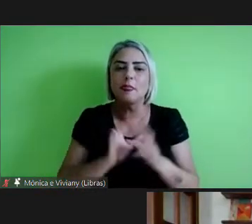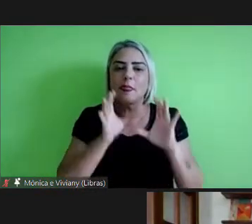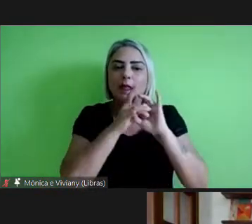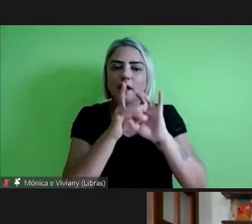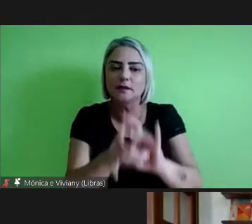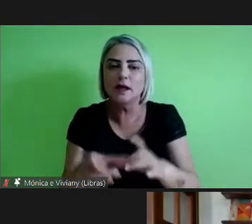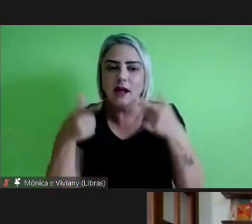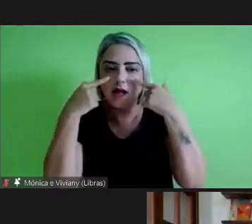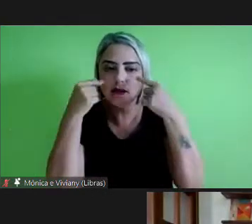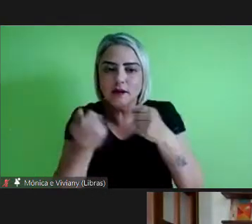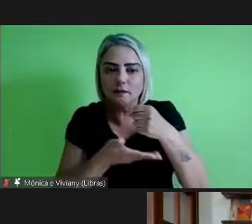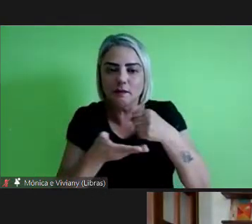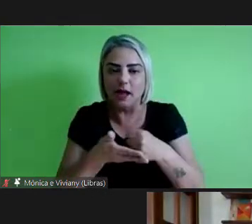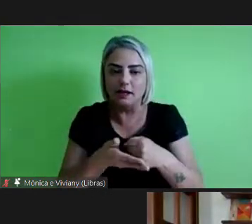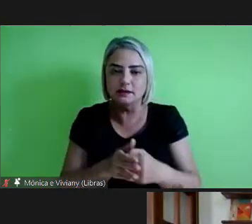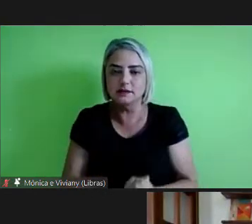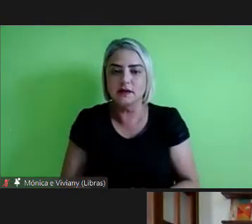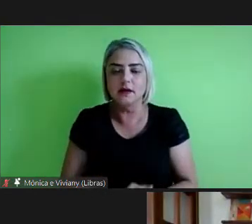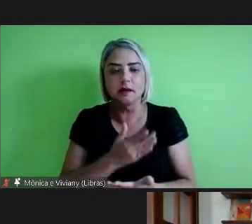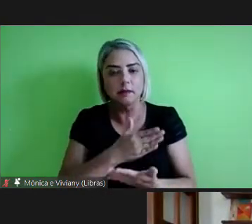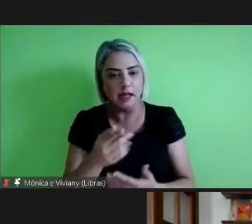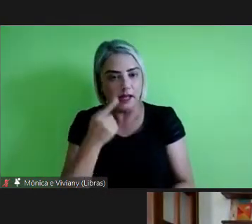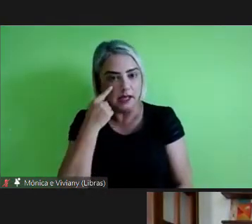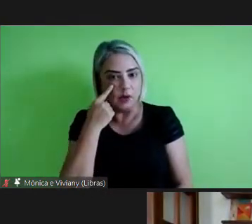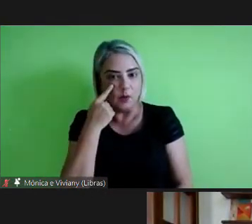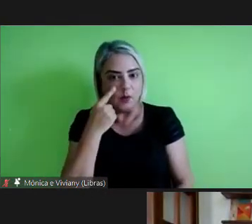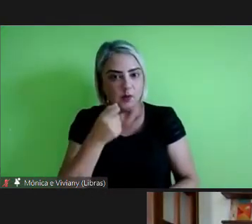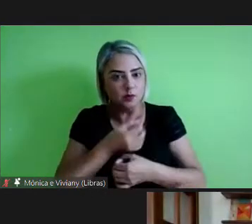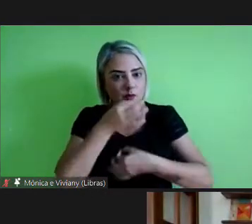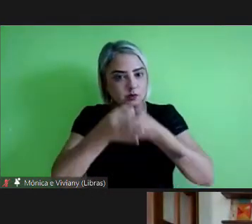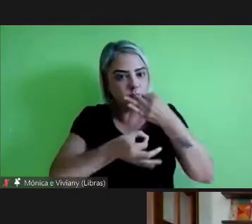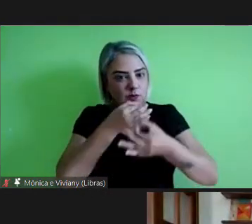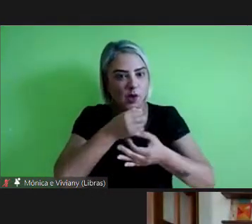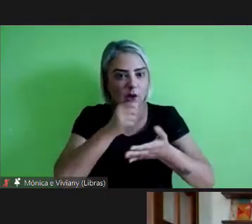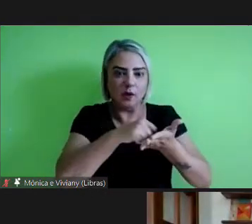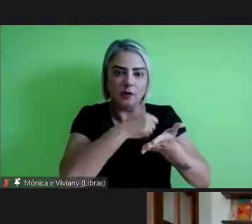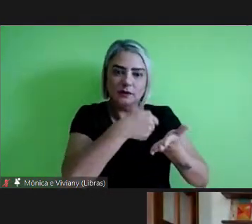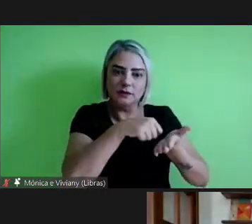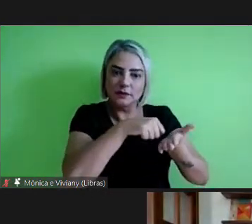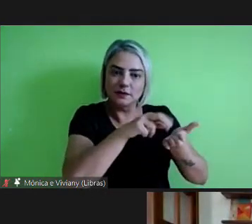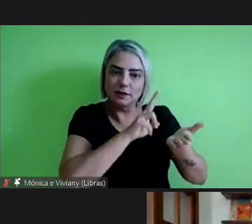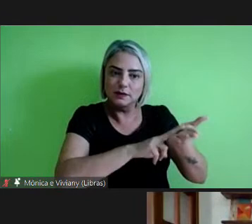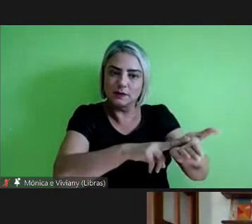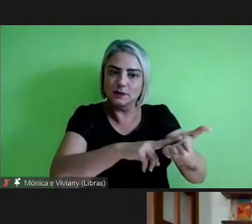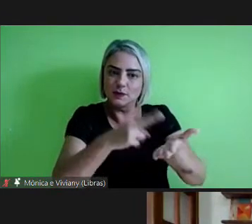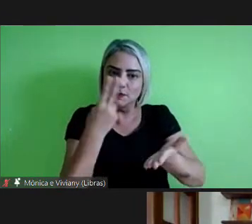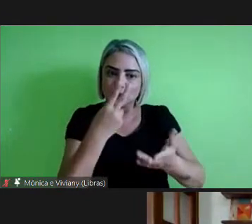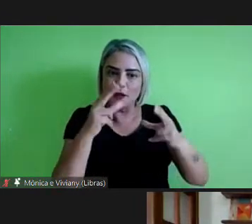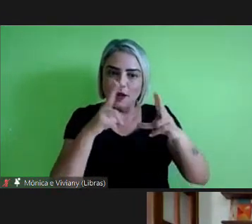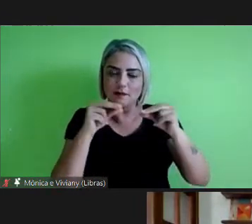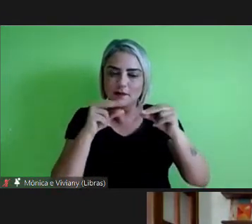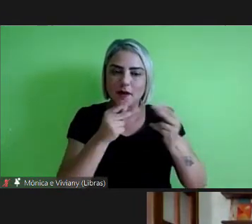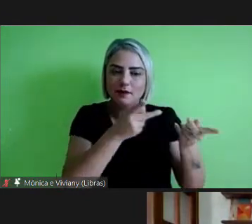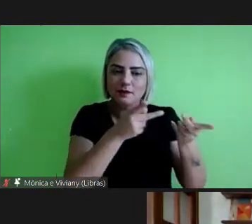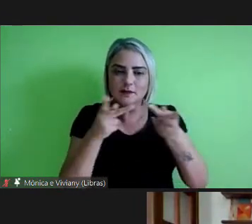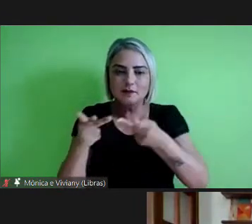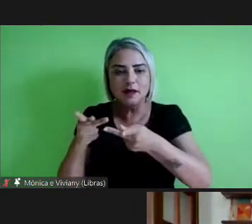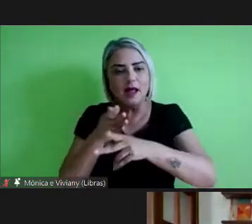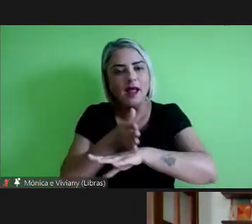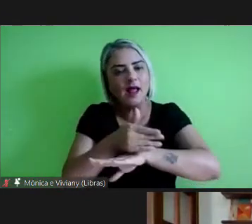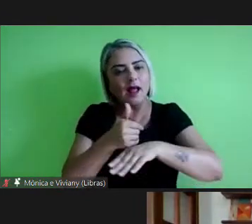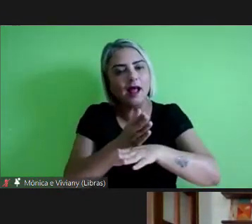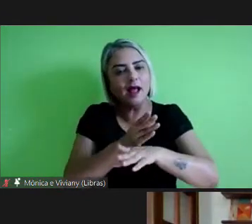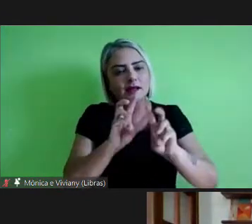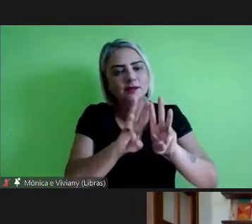experiences on nutrition in the context of primary health care. If you haven't contributed by elaborating